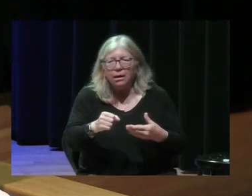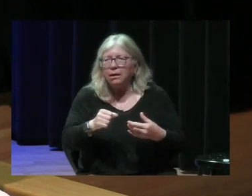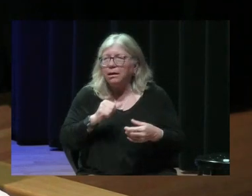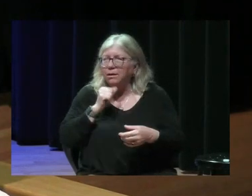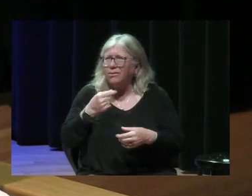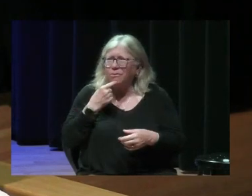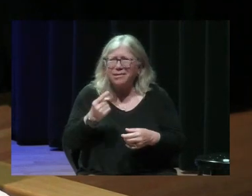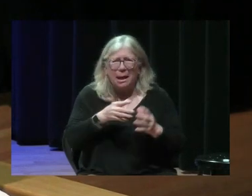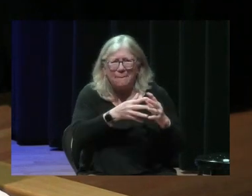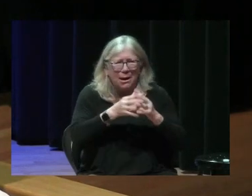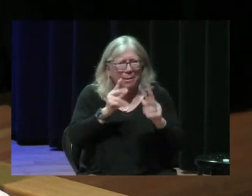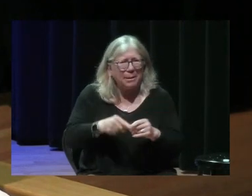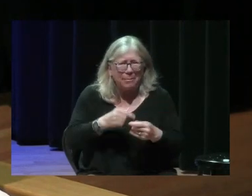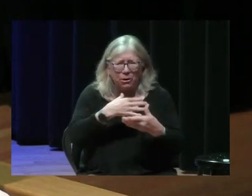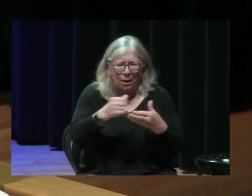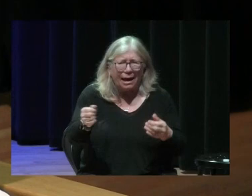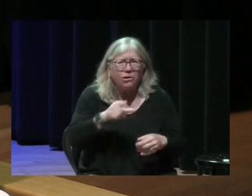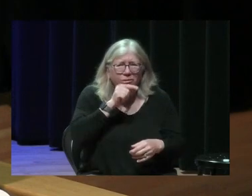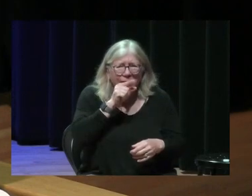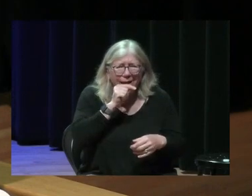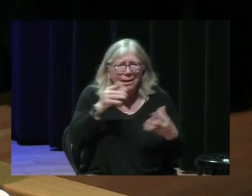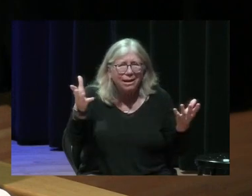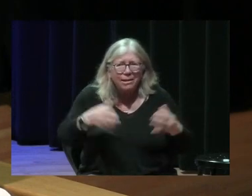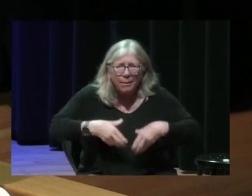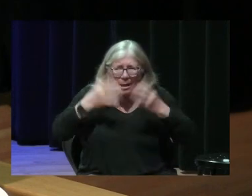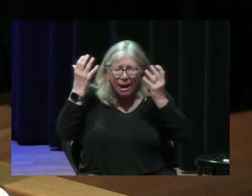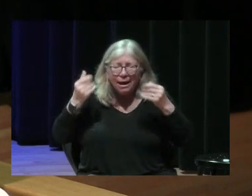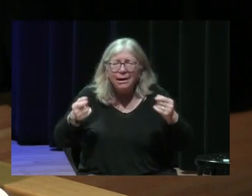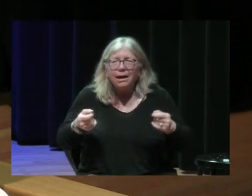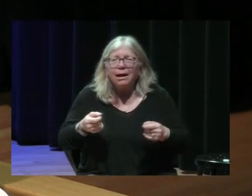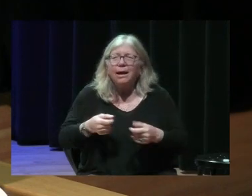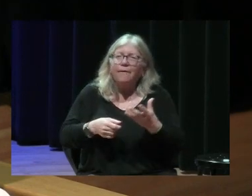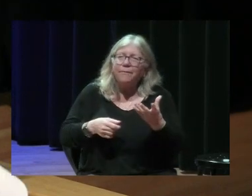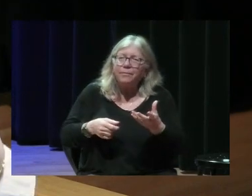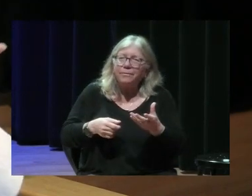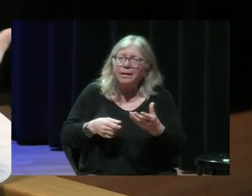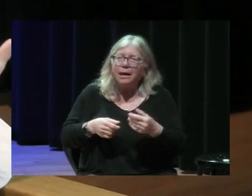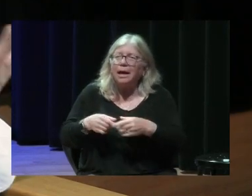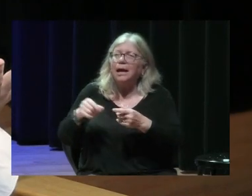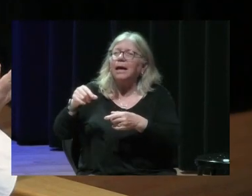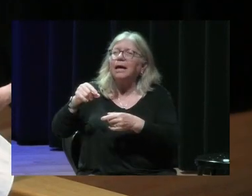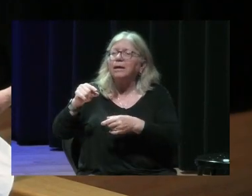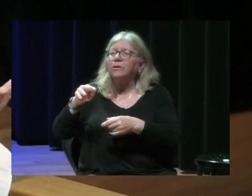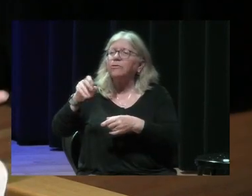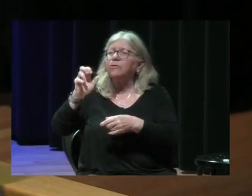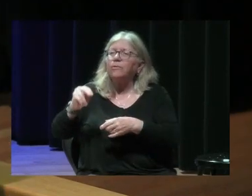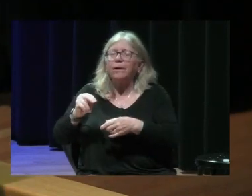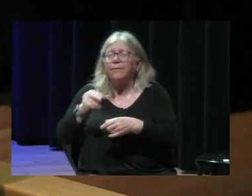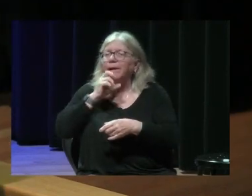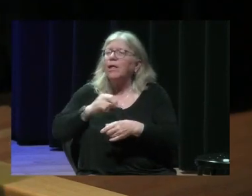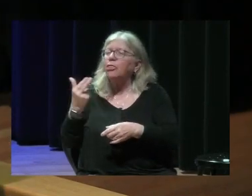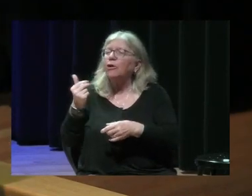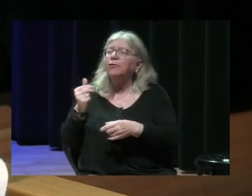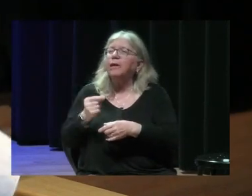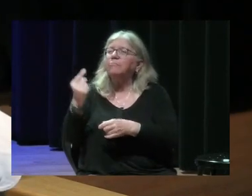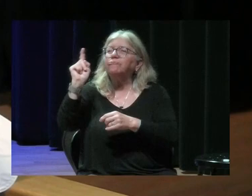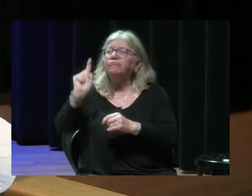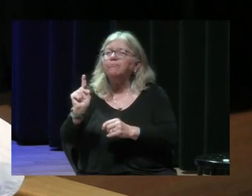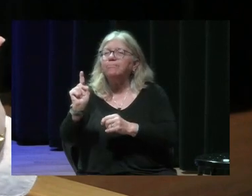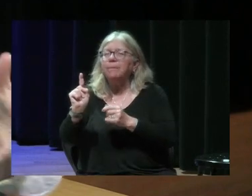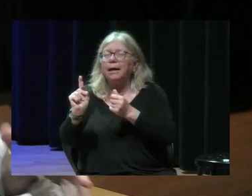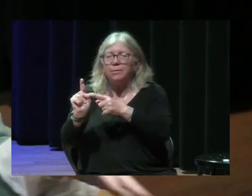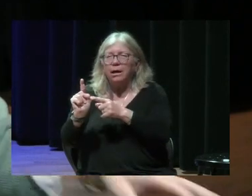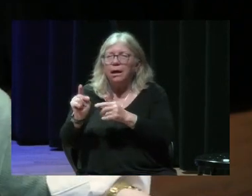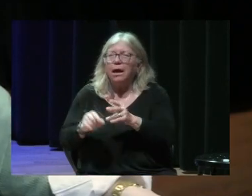tell Americans you're out of chicken if you're at a Chipotle. Okay, they're going to be mad. And I talked to and Griffin was up there by himself. He's 13 years old. And this person was,